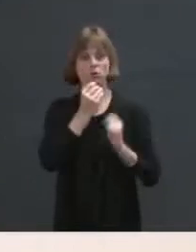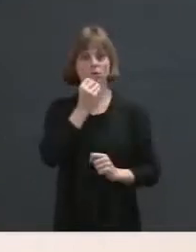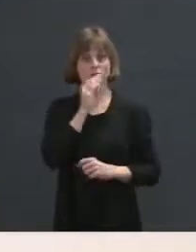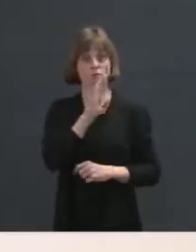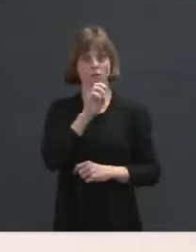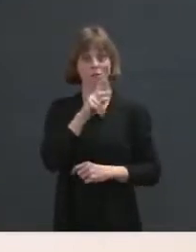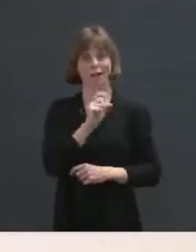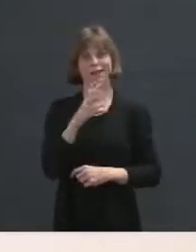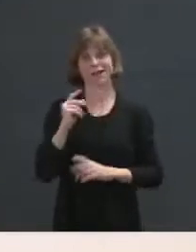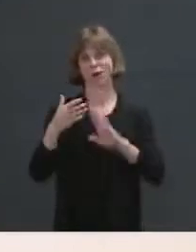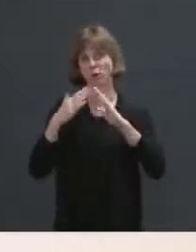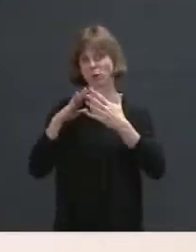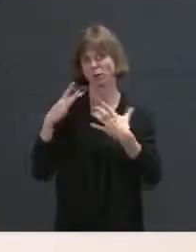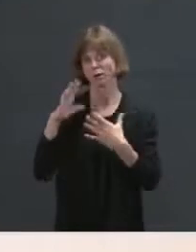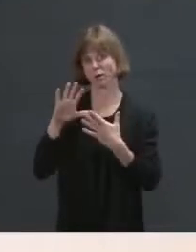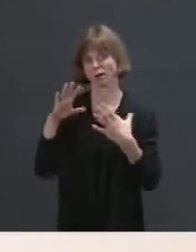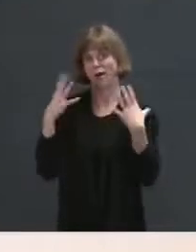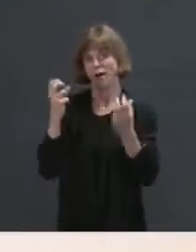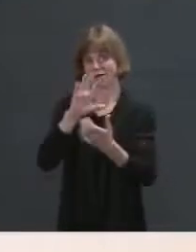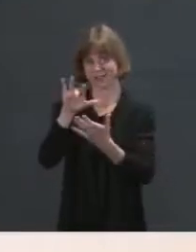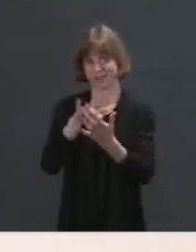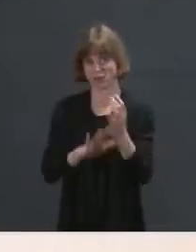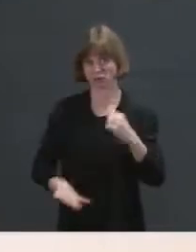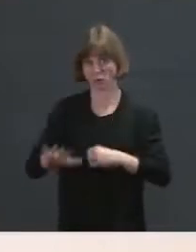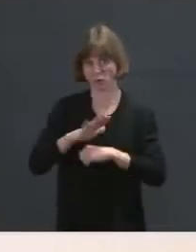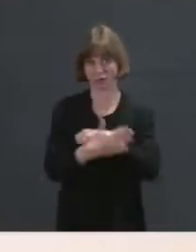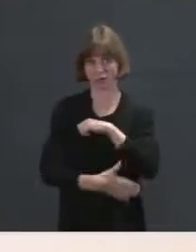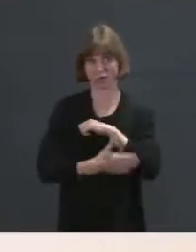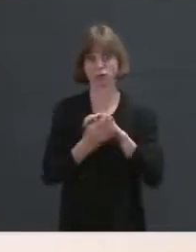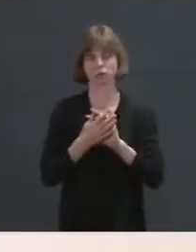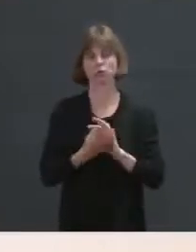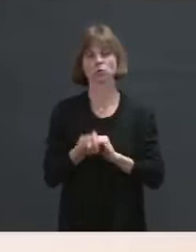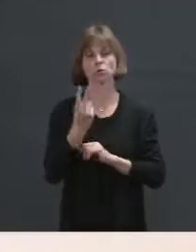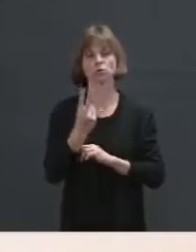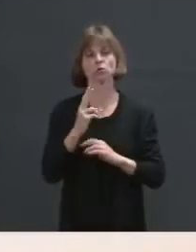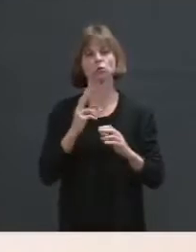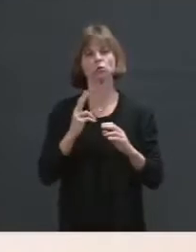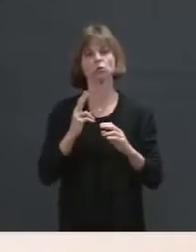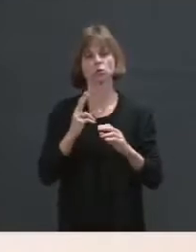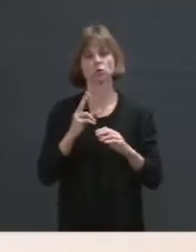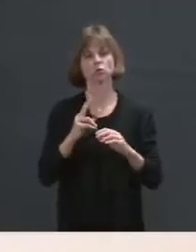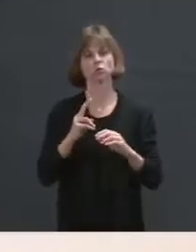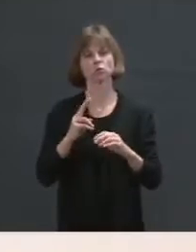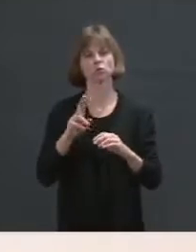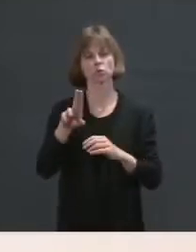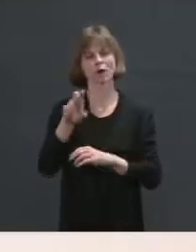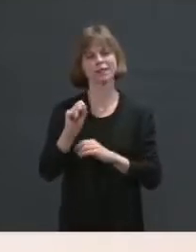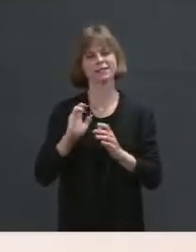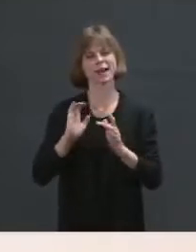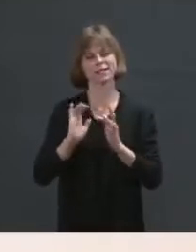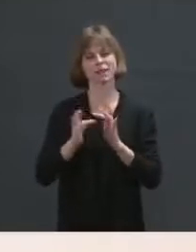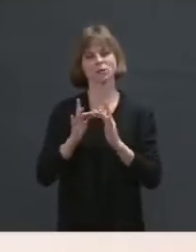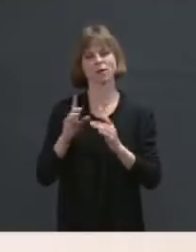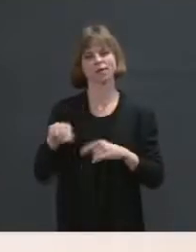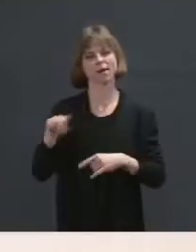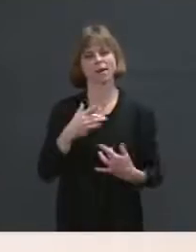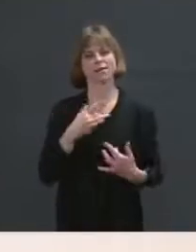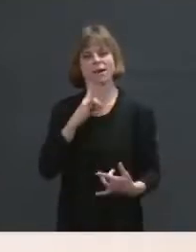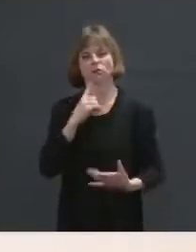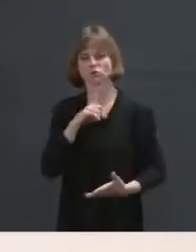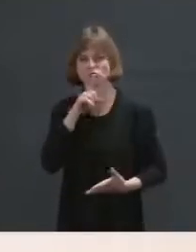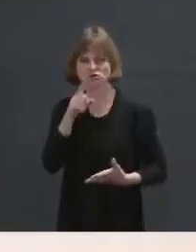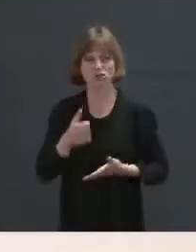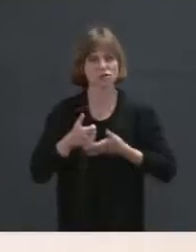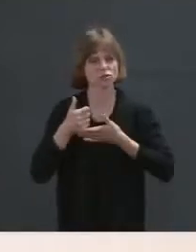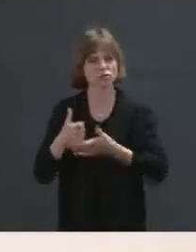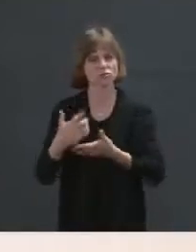health centers around the country. These are two nationwide networks that disproportionately serve hard-hit populations. Today, many